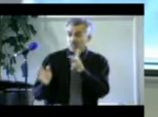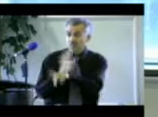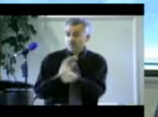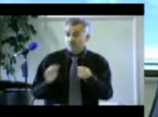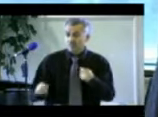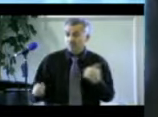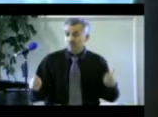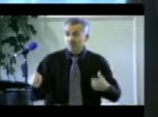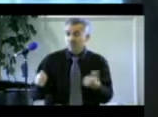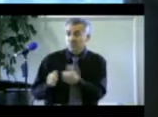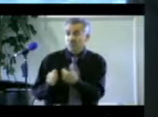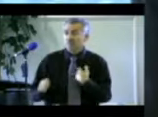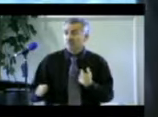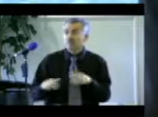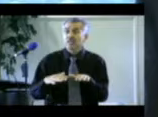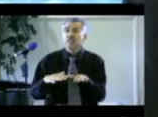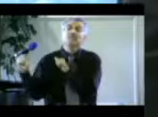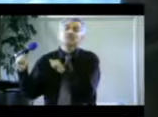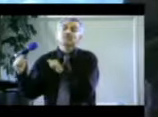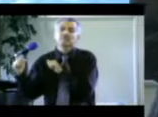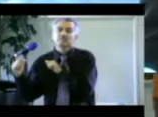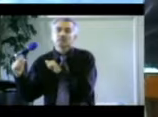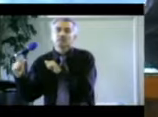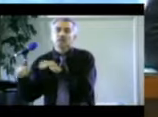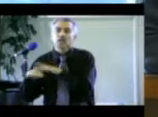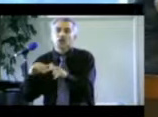was 40 years old.